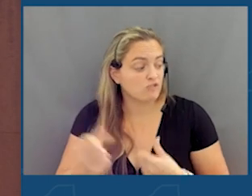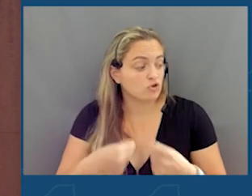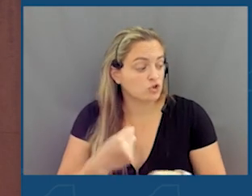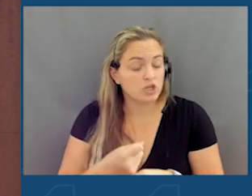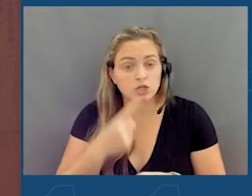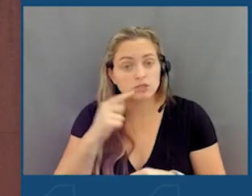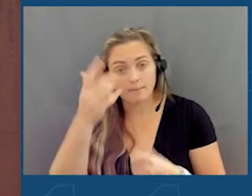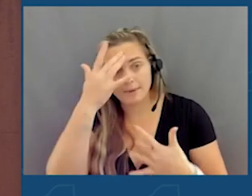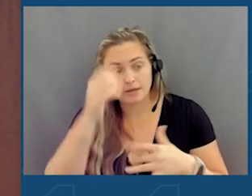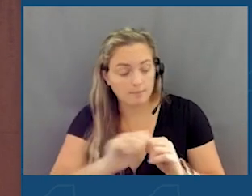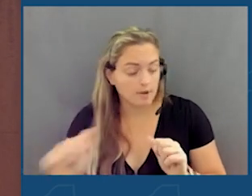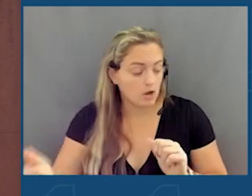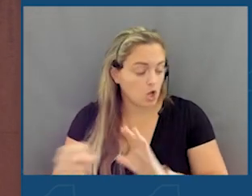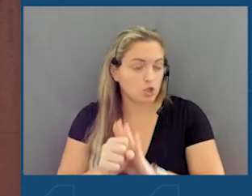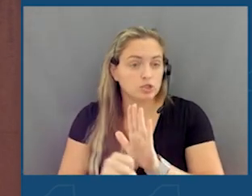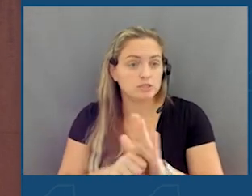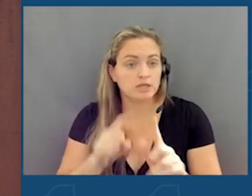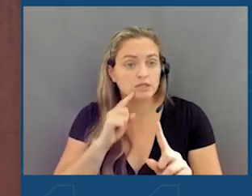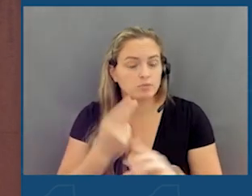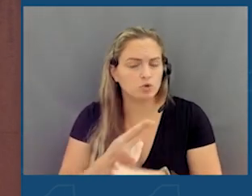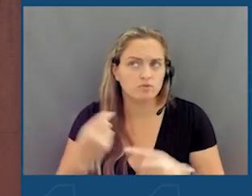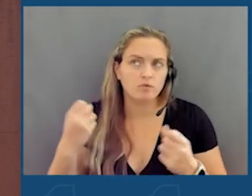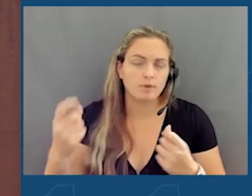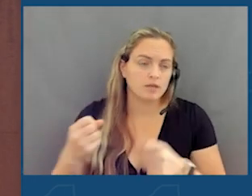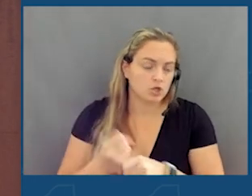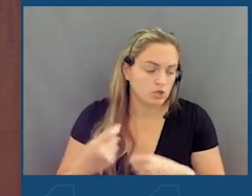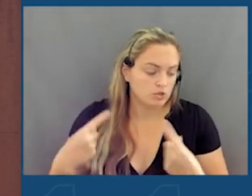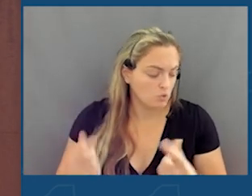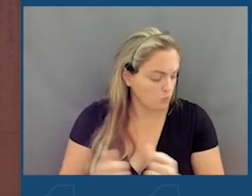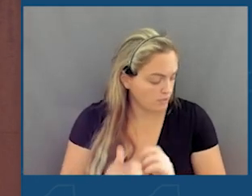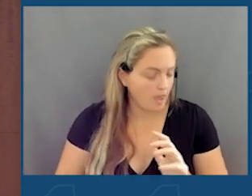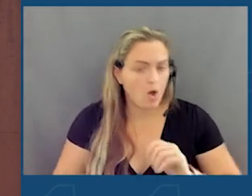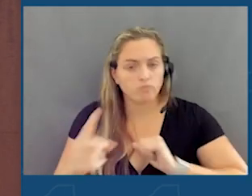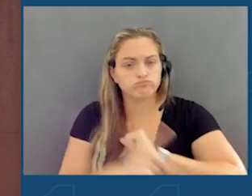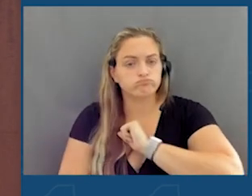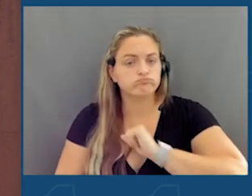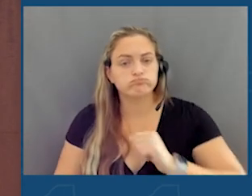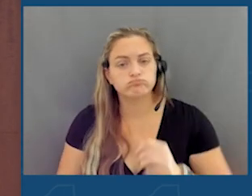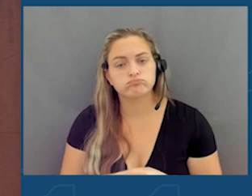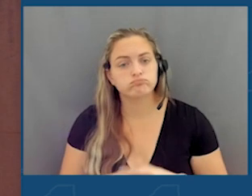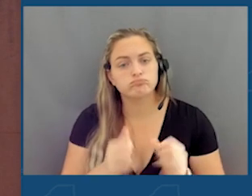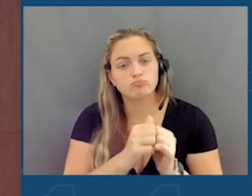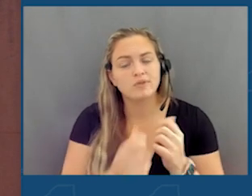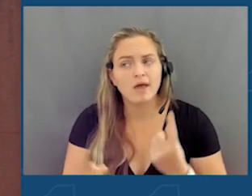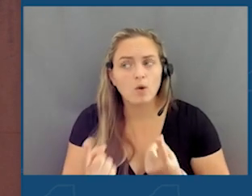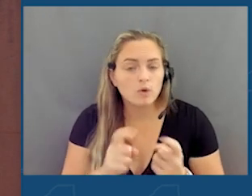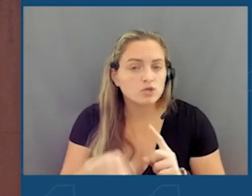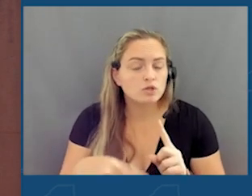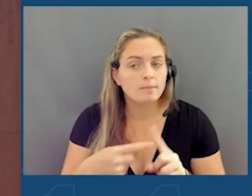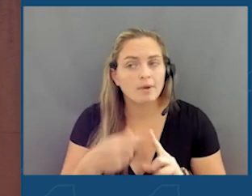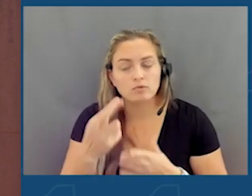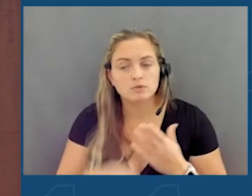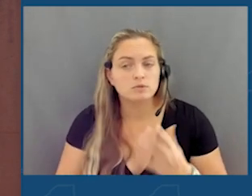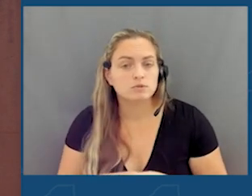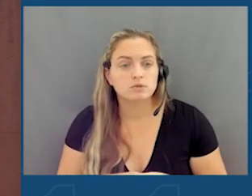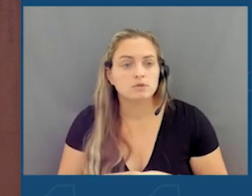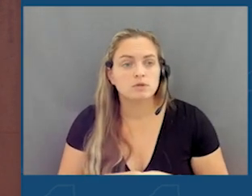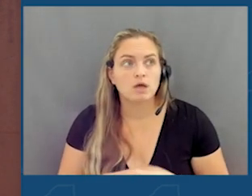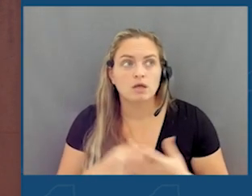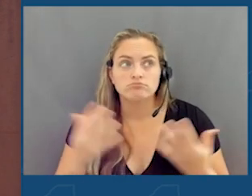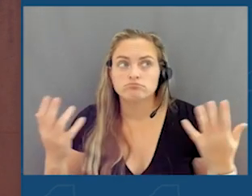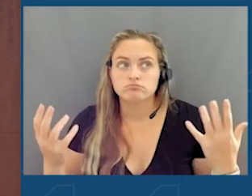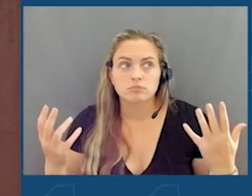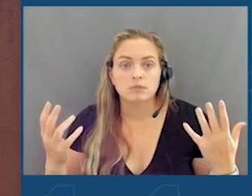other states have been doing for decades without controversy, without questions about the results. And